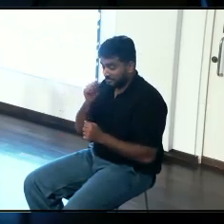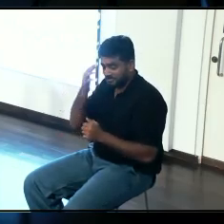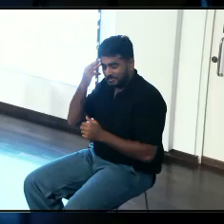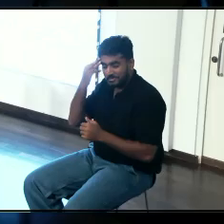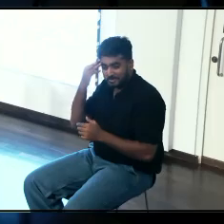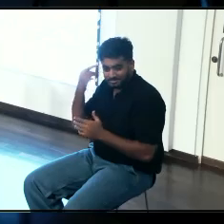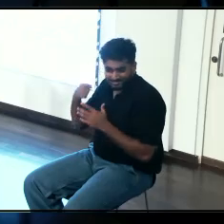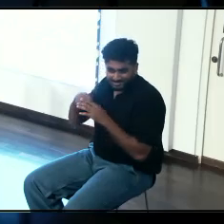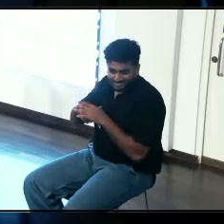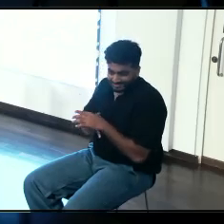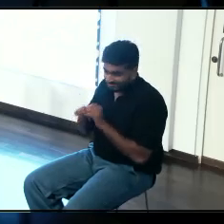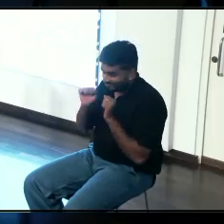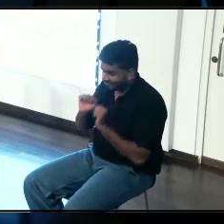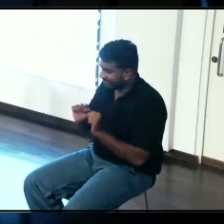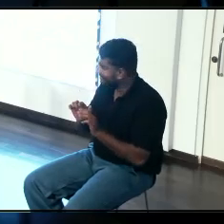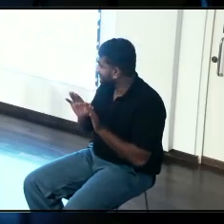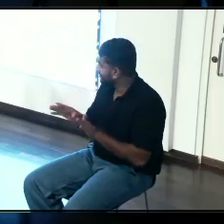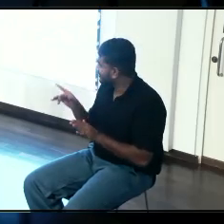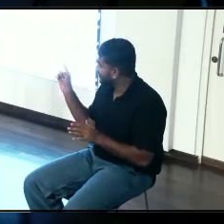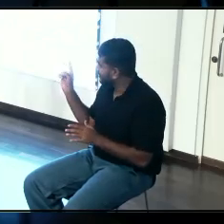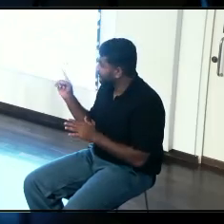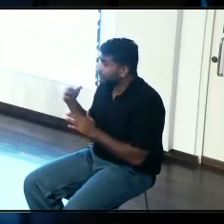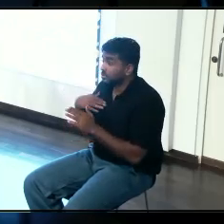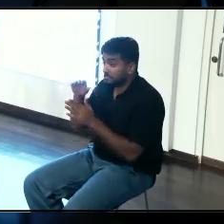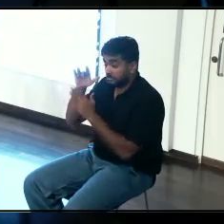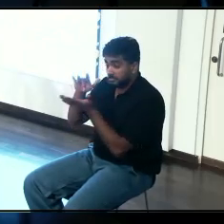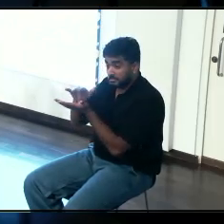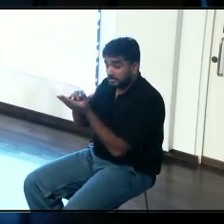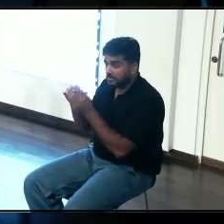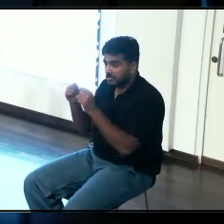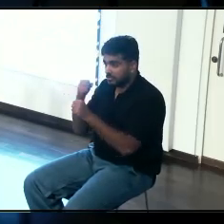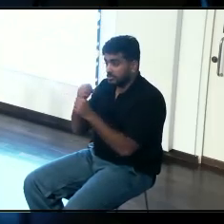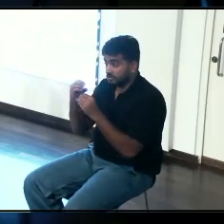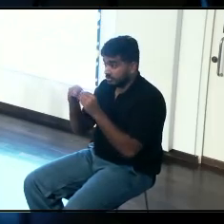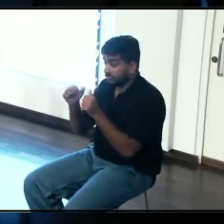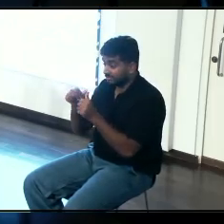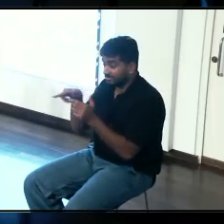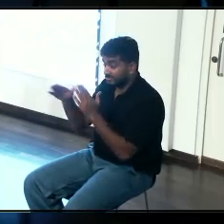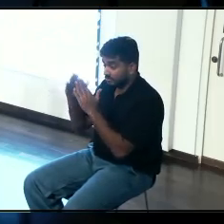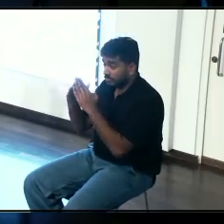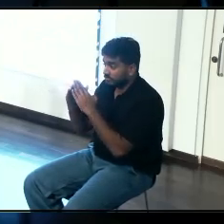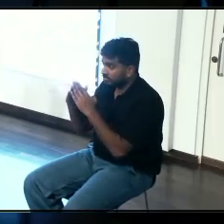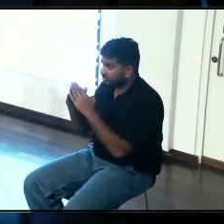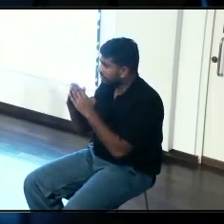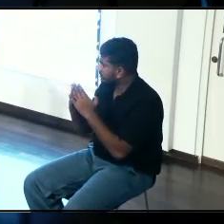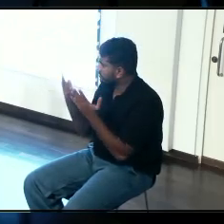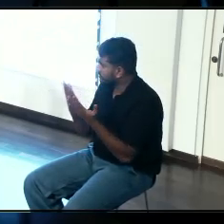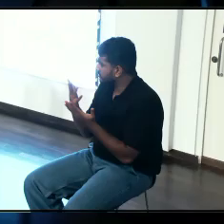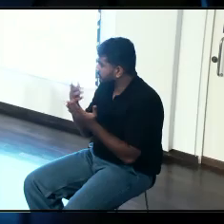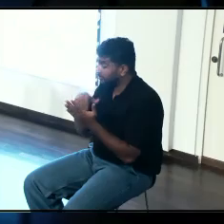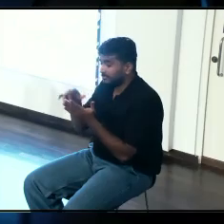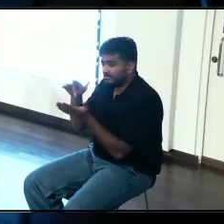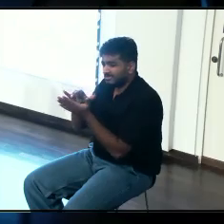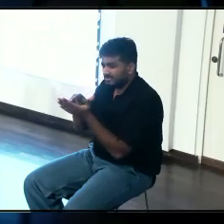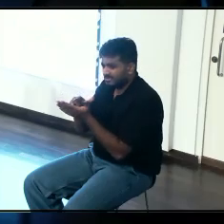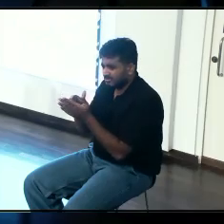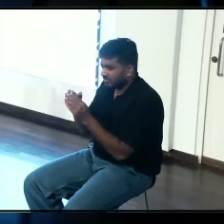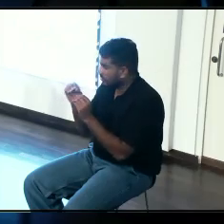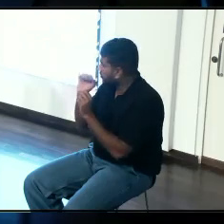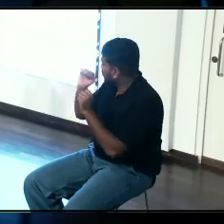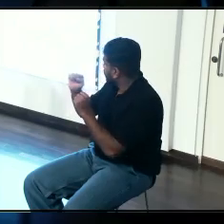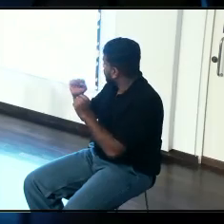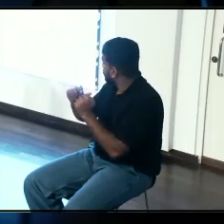is a portrait of a quintessential Goan home, that of family Viegas, which is situated at the end of a